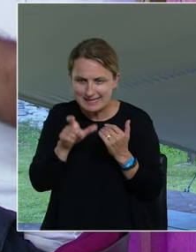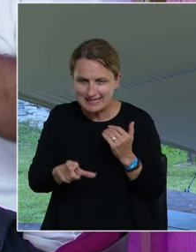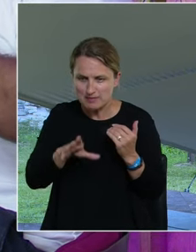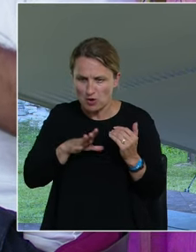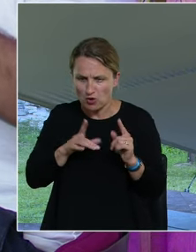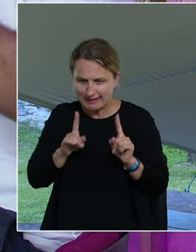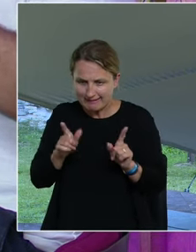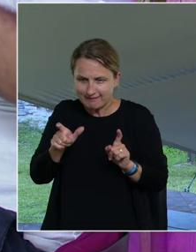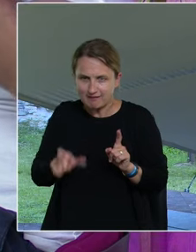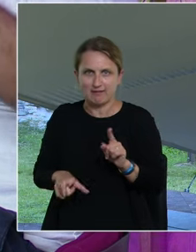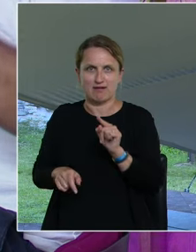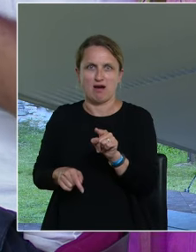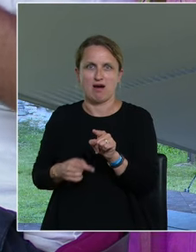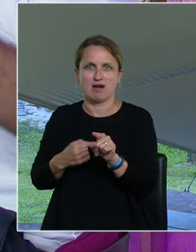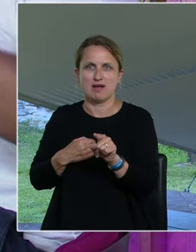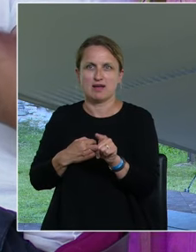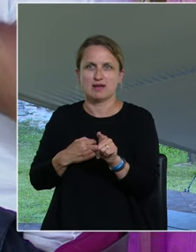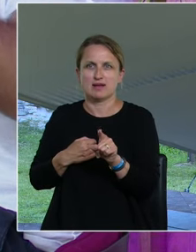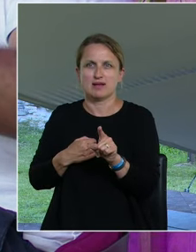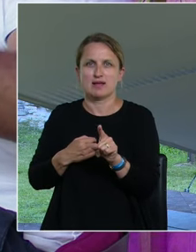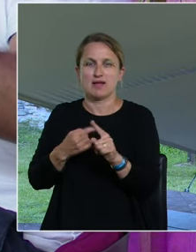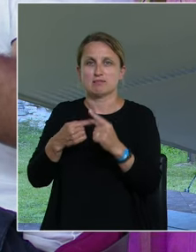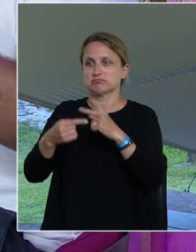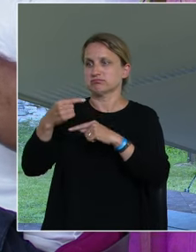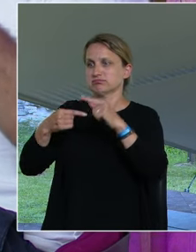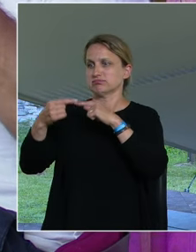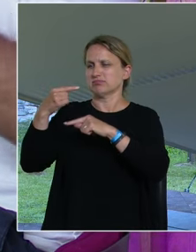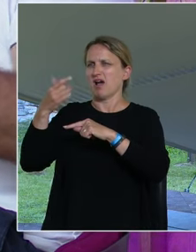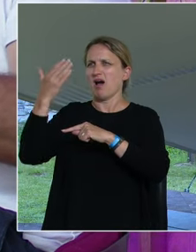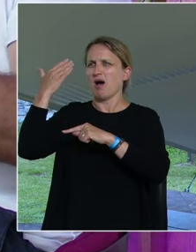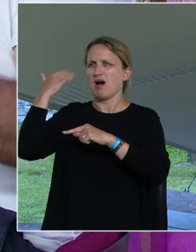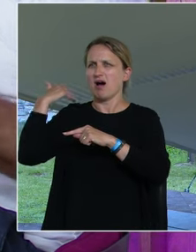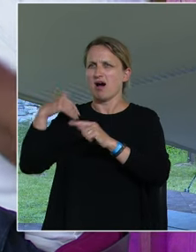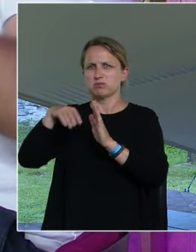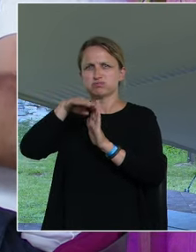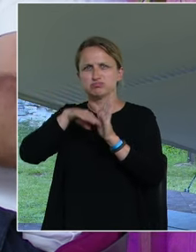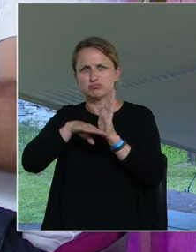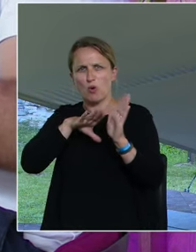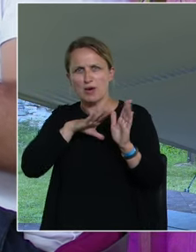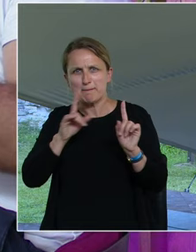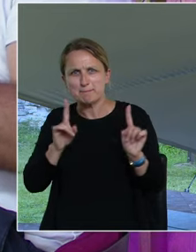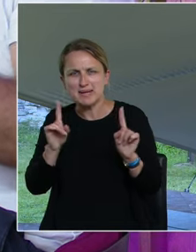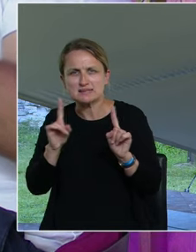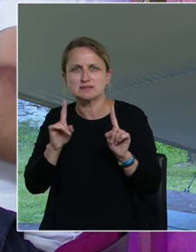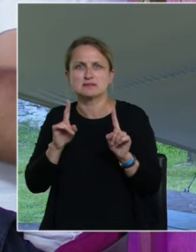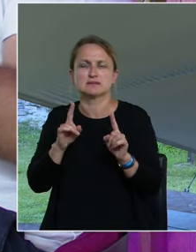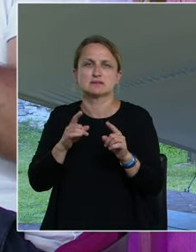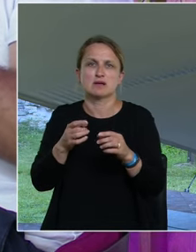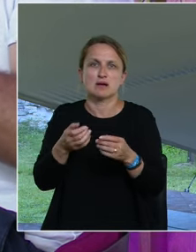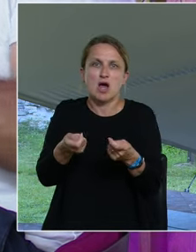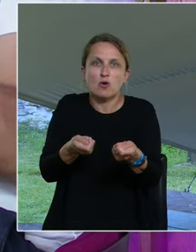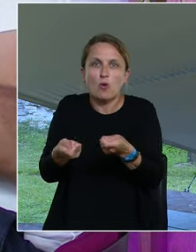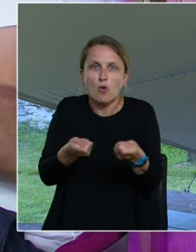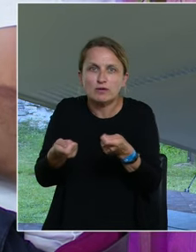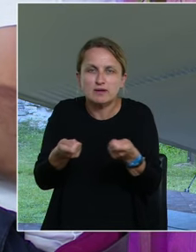basically study, you know, what institutions worked back then, and see how you can then sort of transfer to the world where